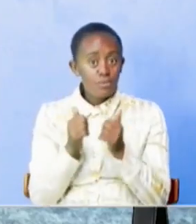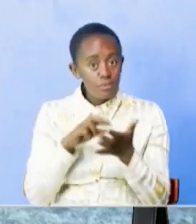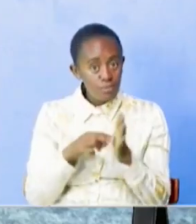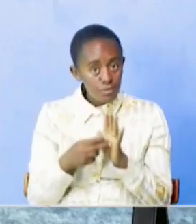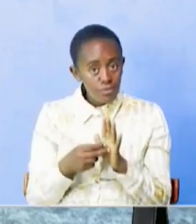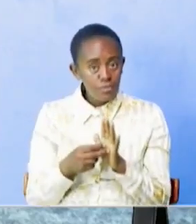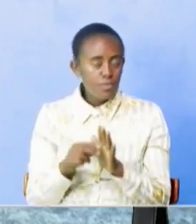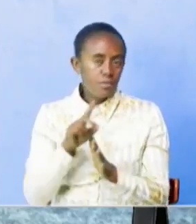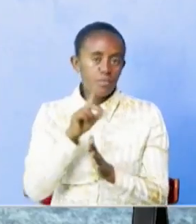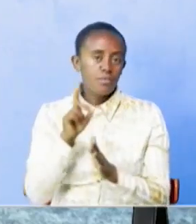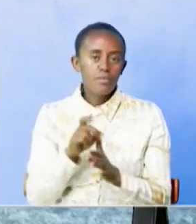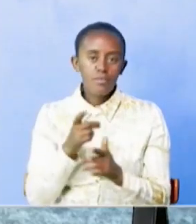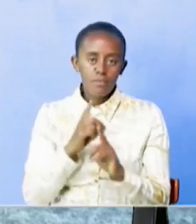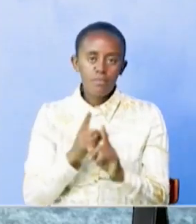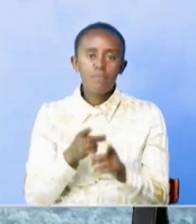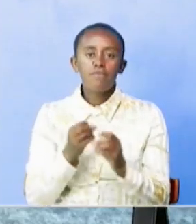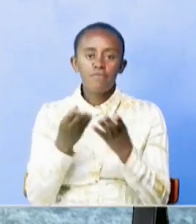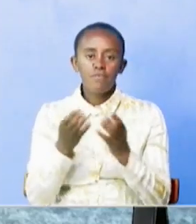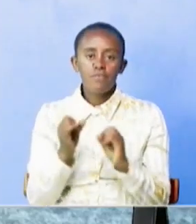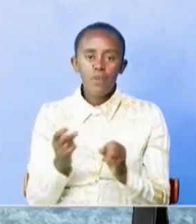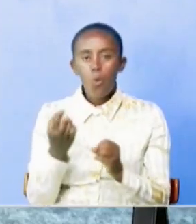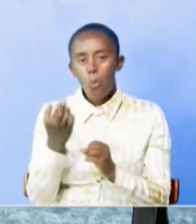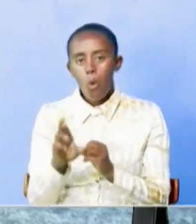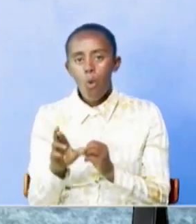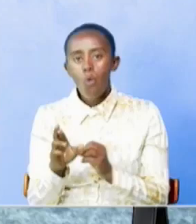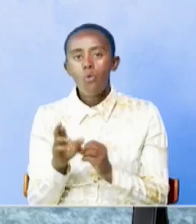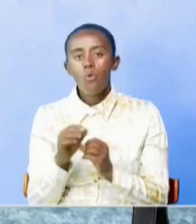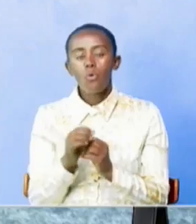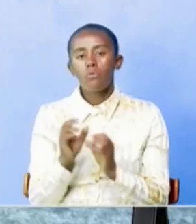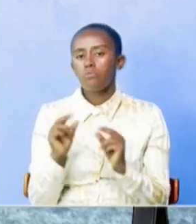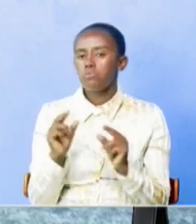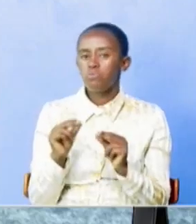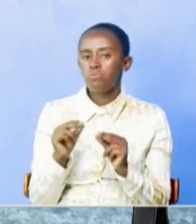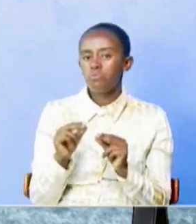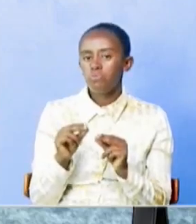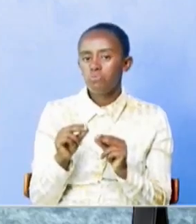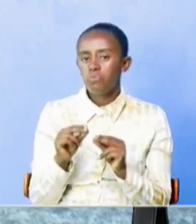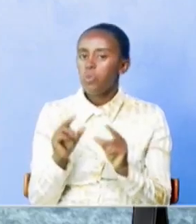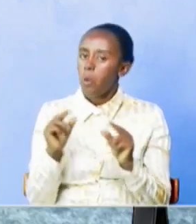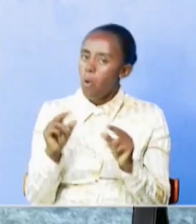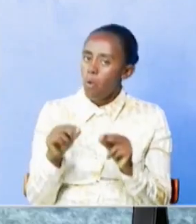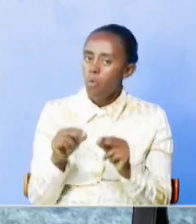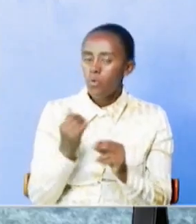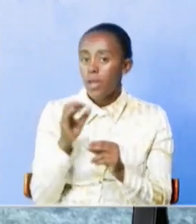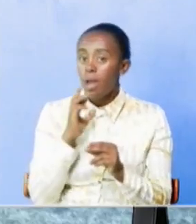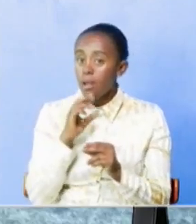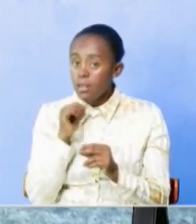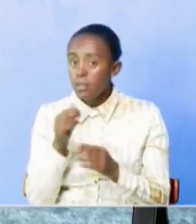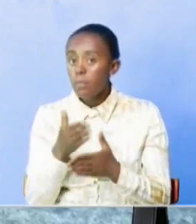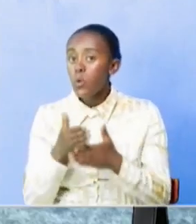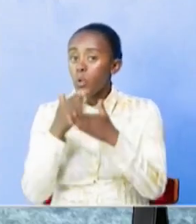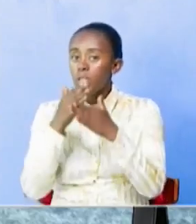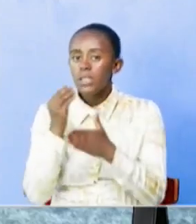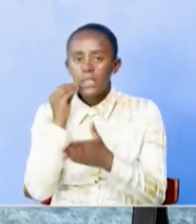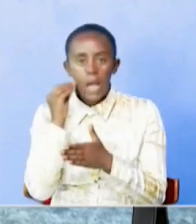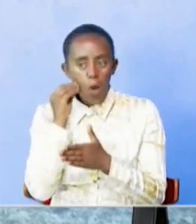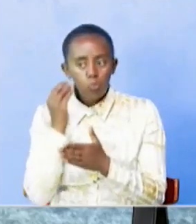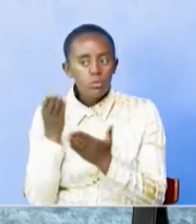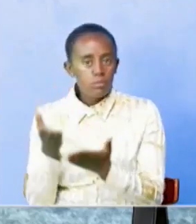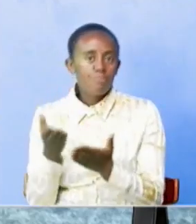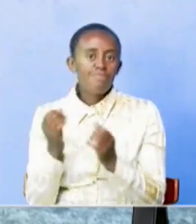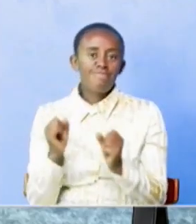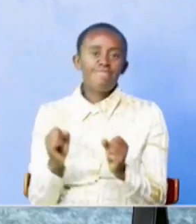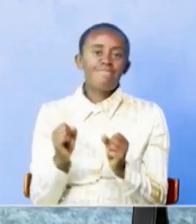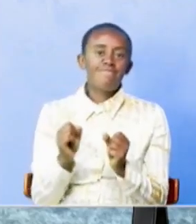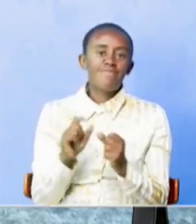I've been asked for. Or I can say, if it's not the case, no, they are not building the house.